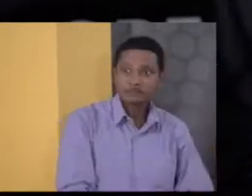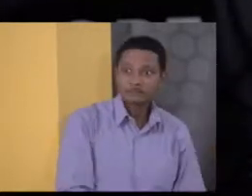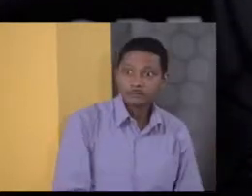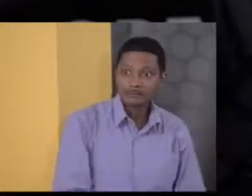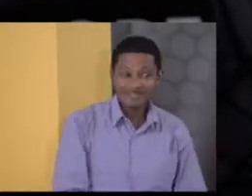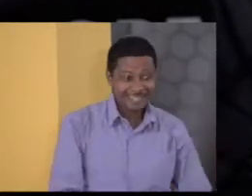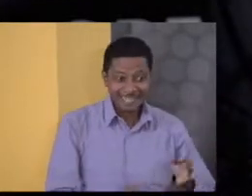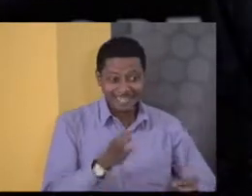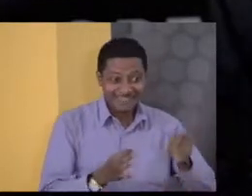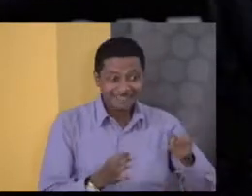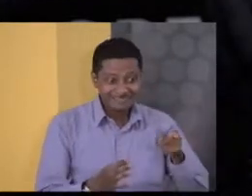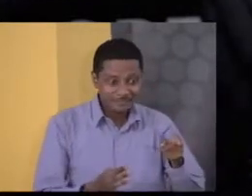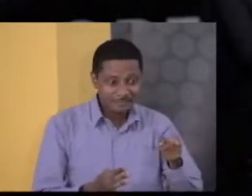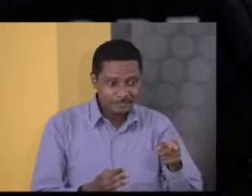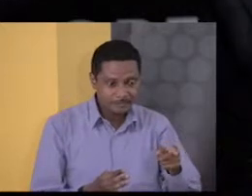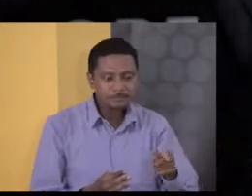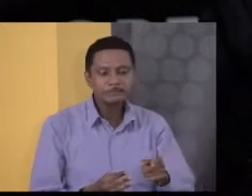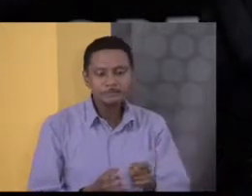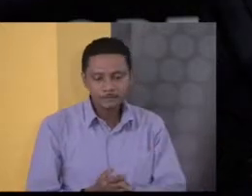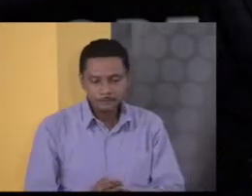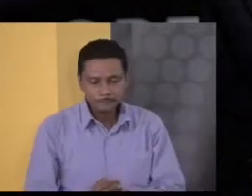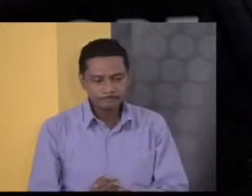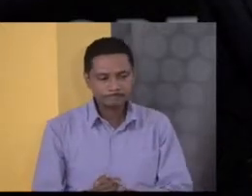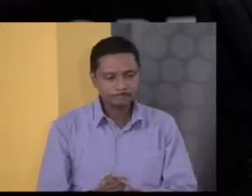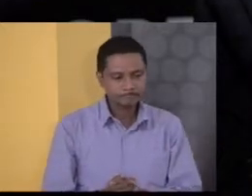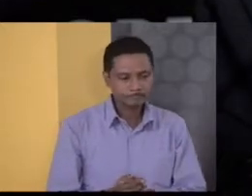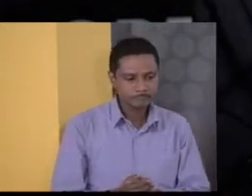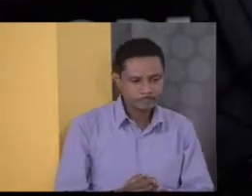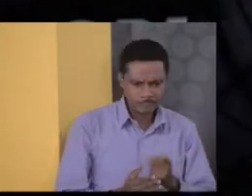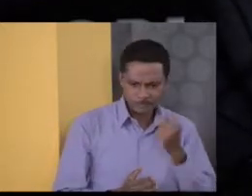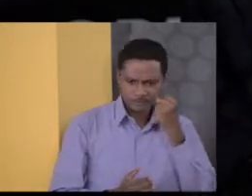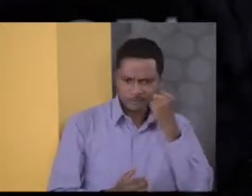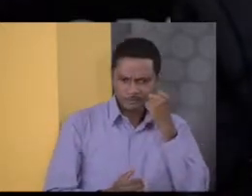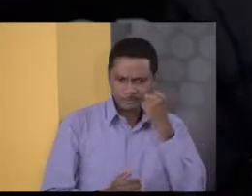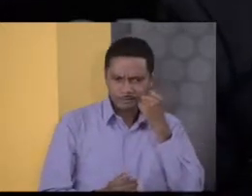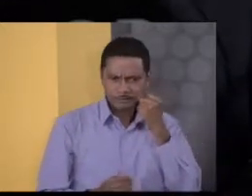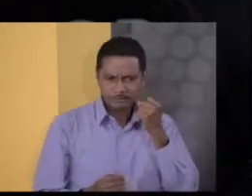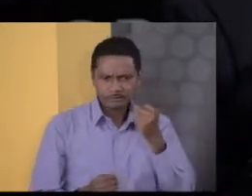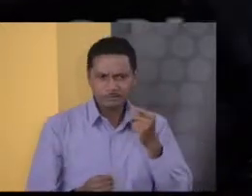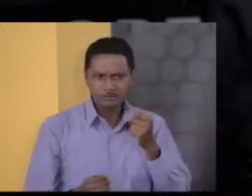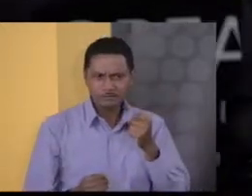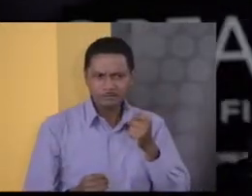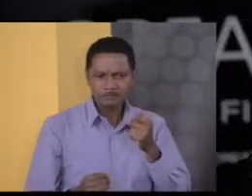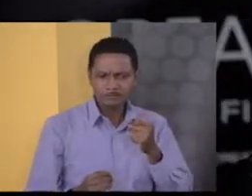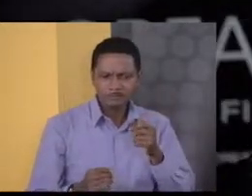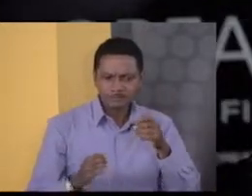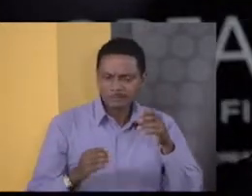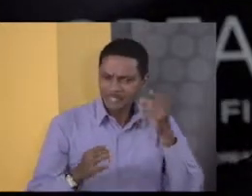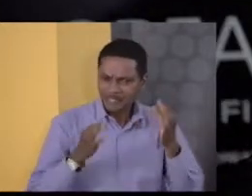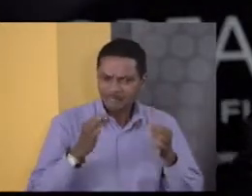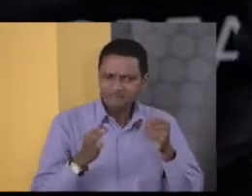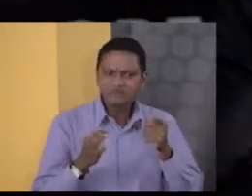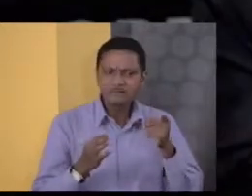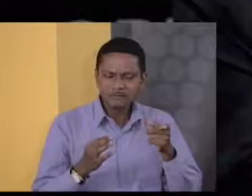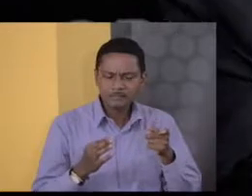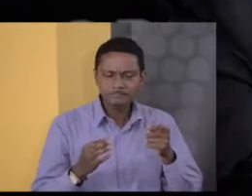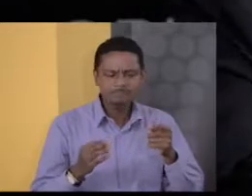market. So you have to look at your competitors and prices. If your competitors are